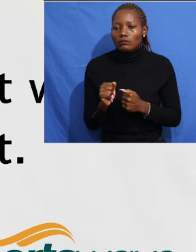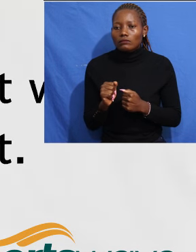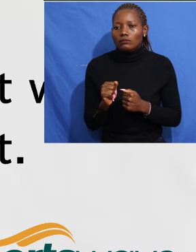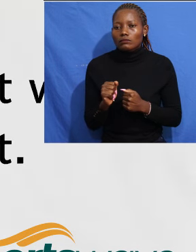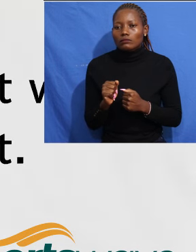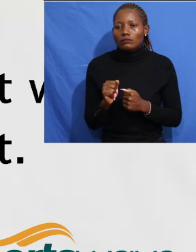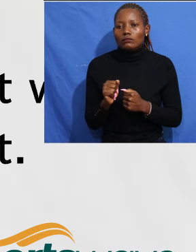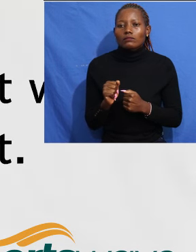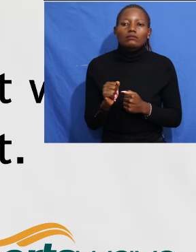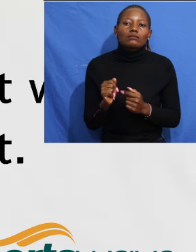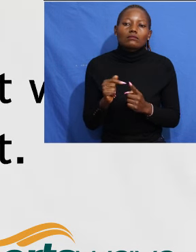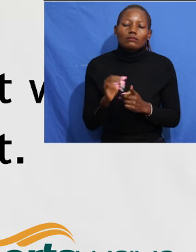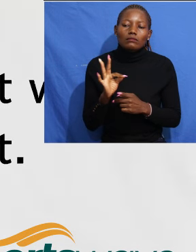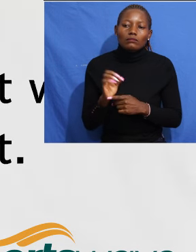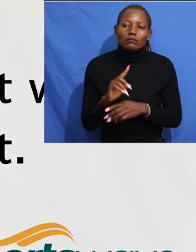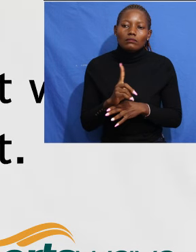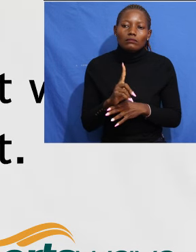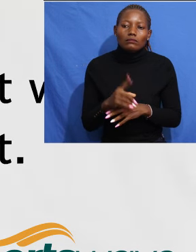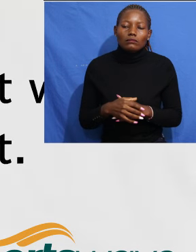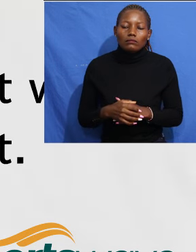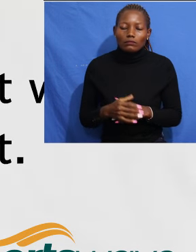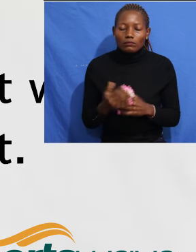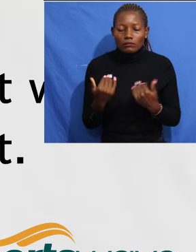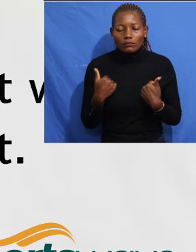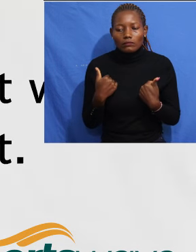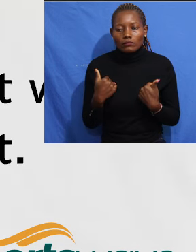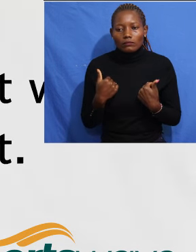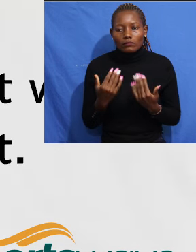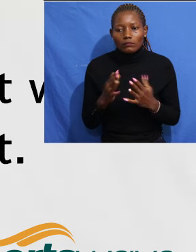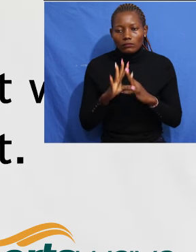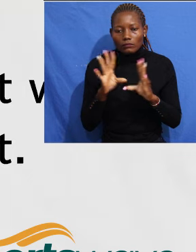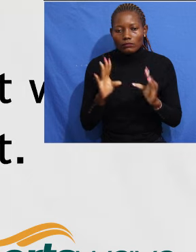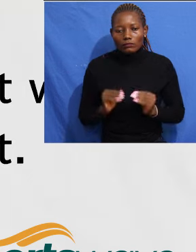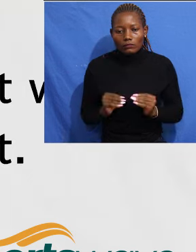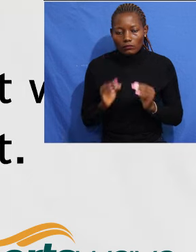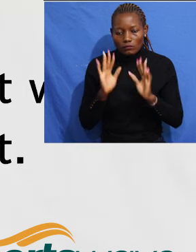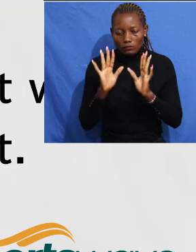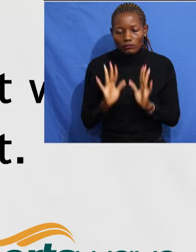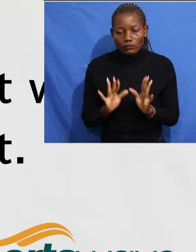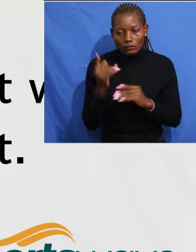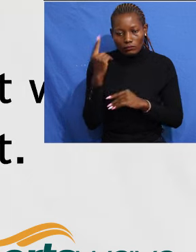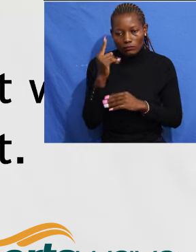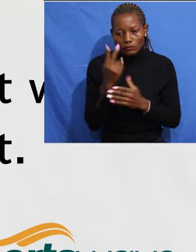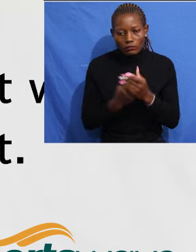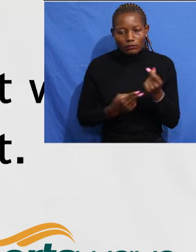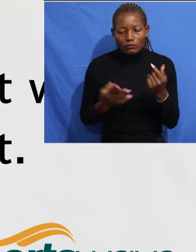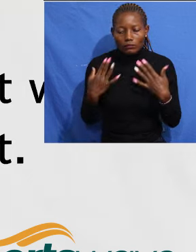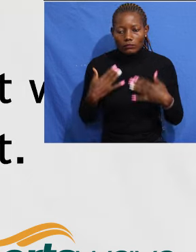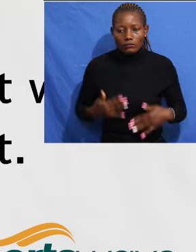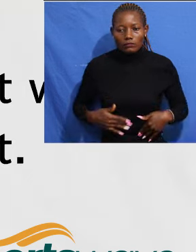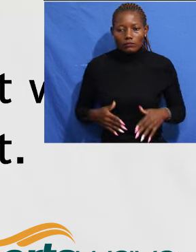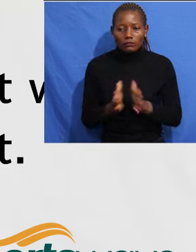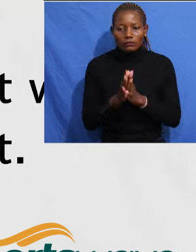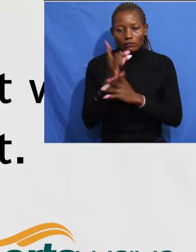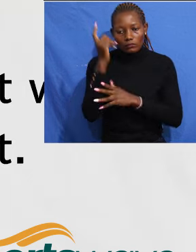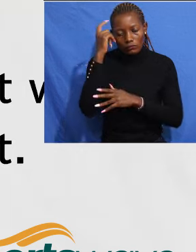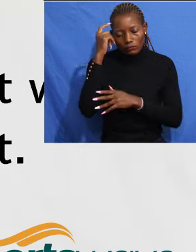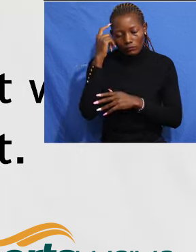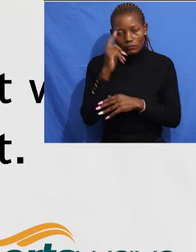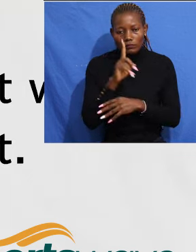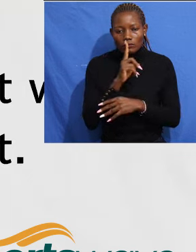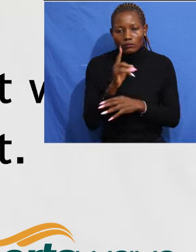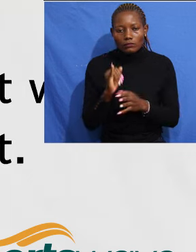Okay, so summary about sleep. Sleep is extremely important for both the body and mind. Ensuring adequate quality and quantity of sleep